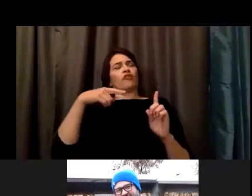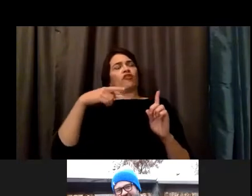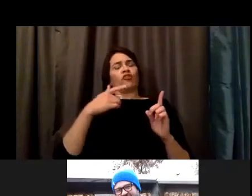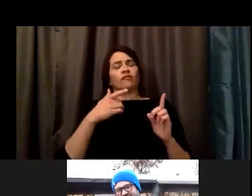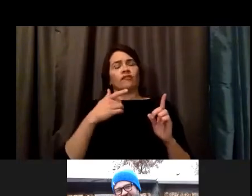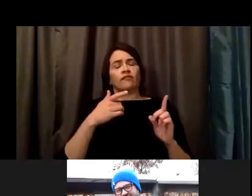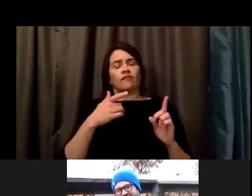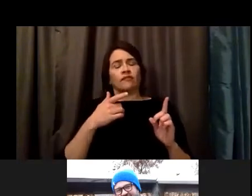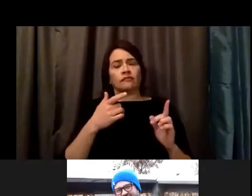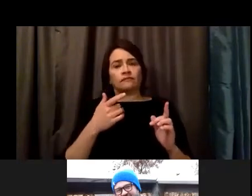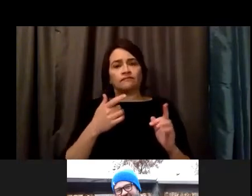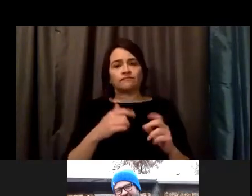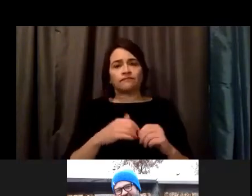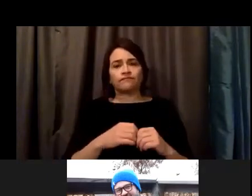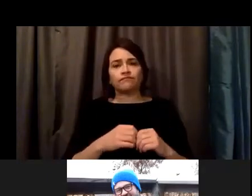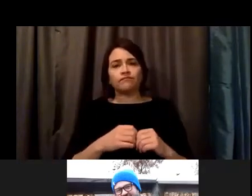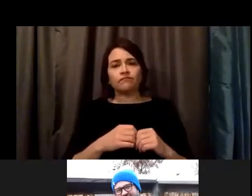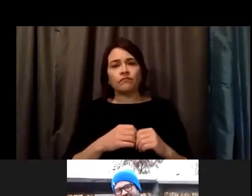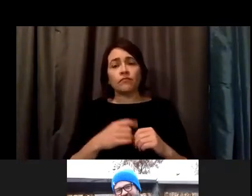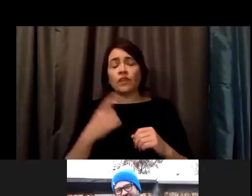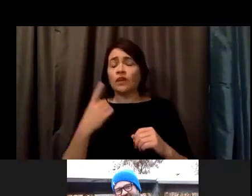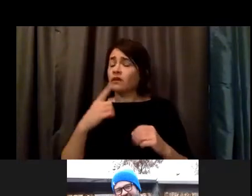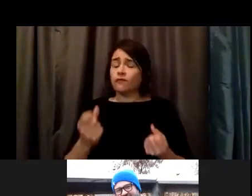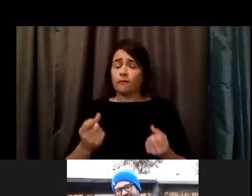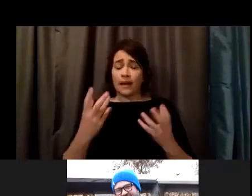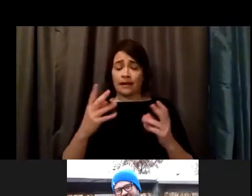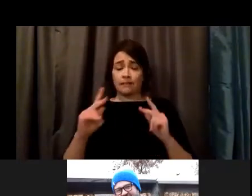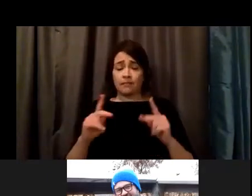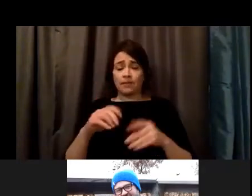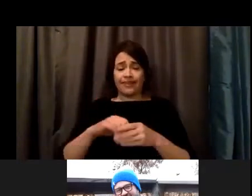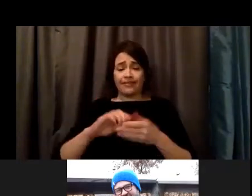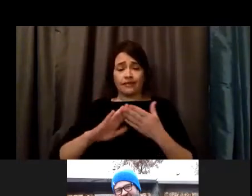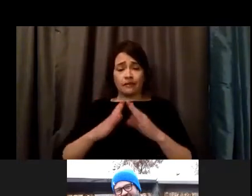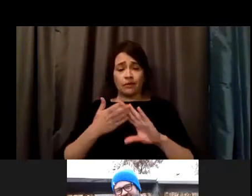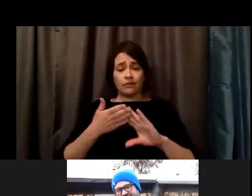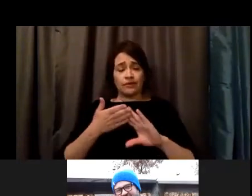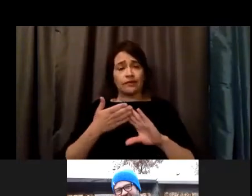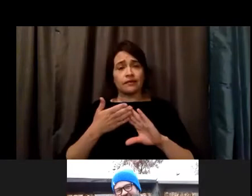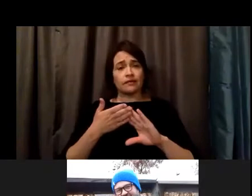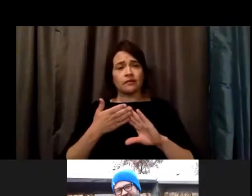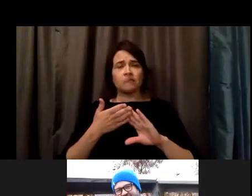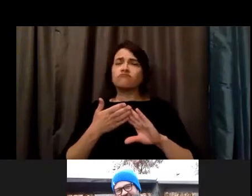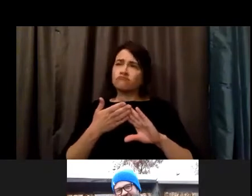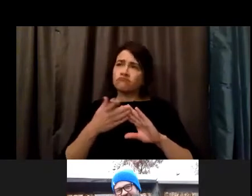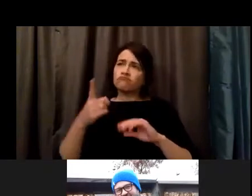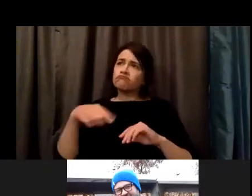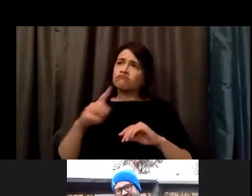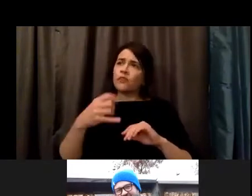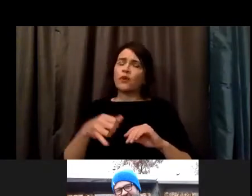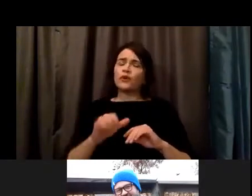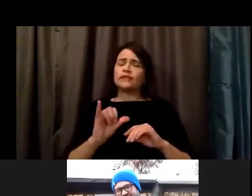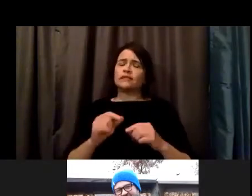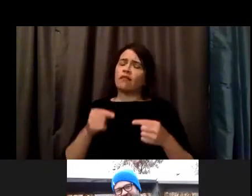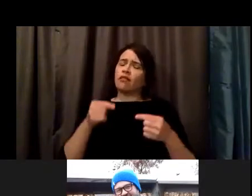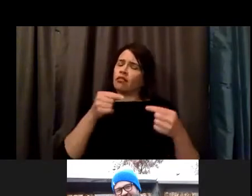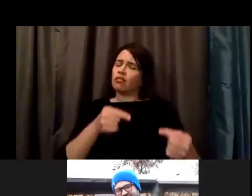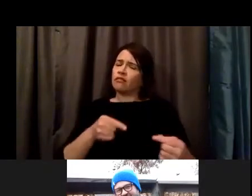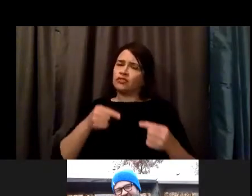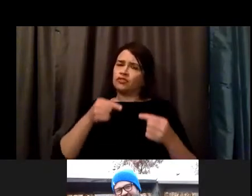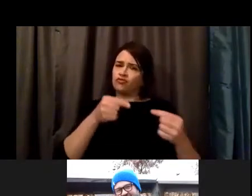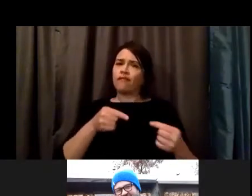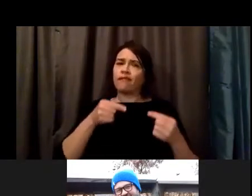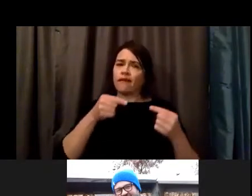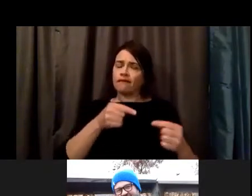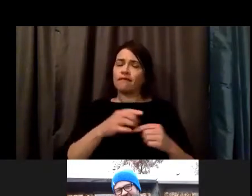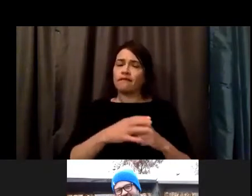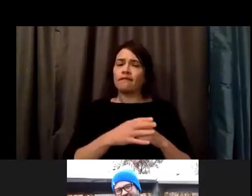And so for a lot of our community members, they're still struggling, especially the 55 plus age